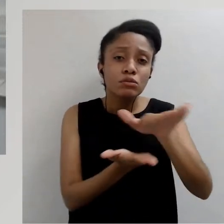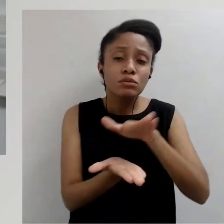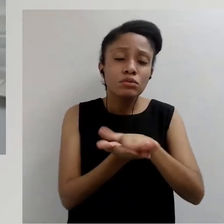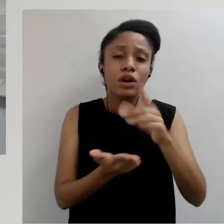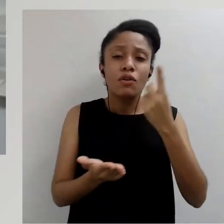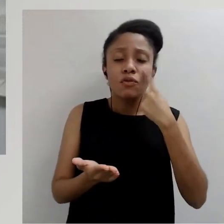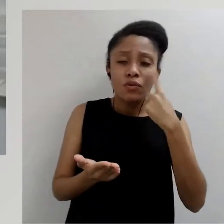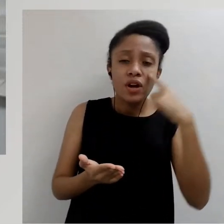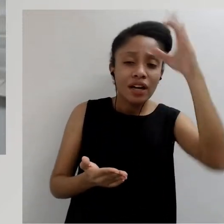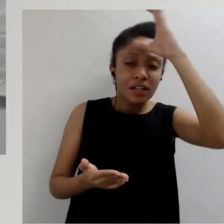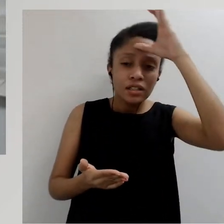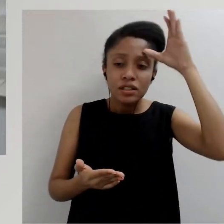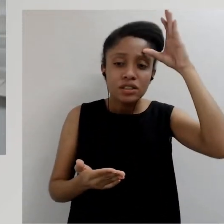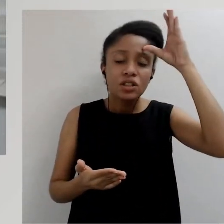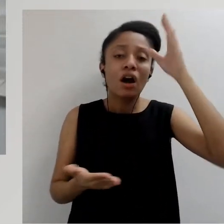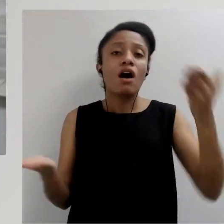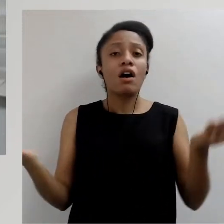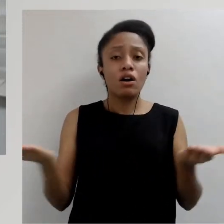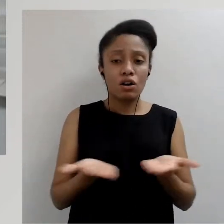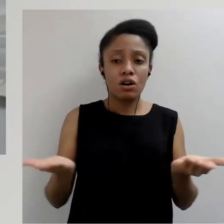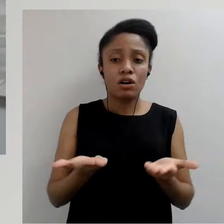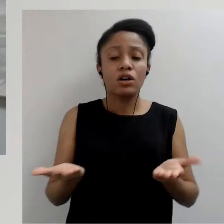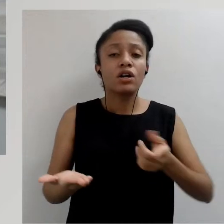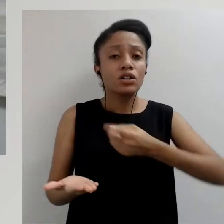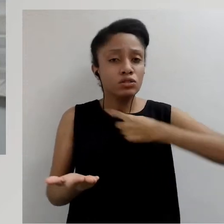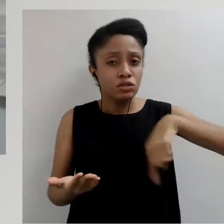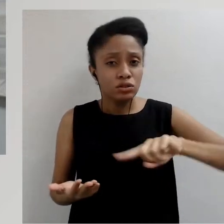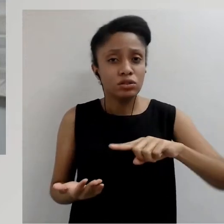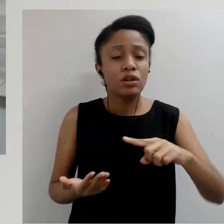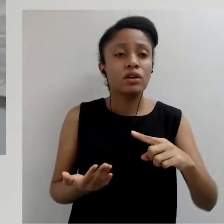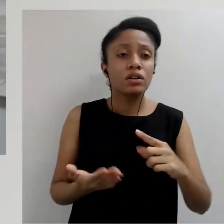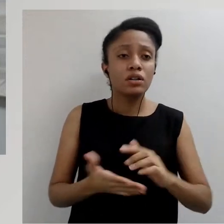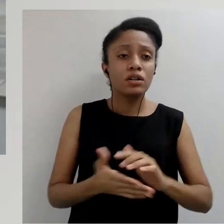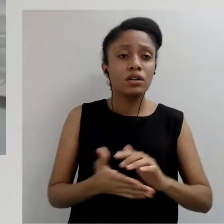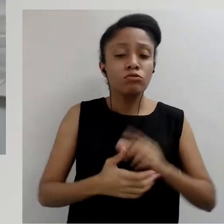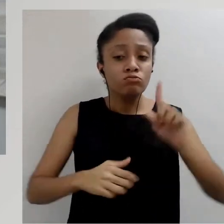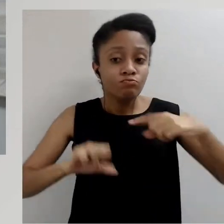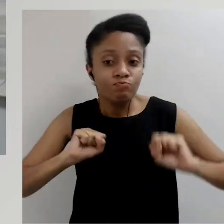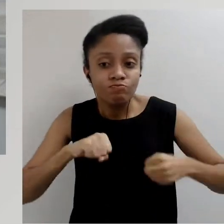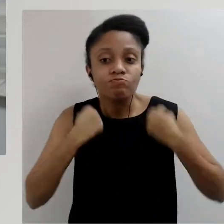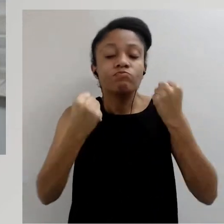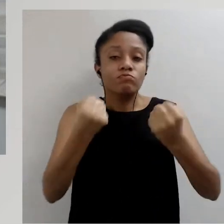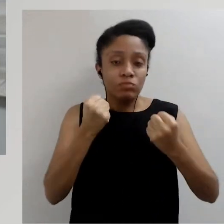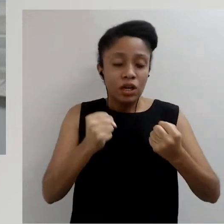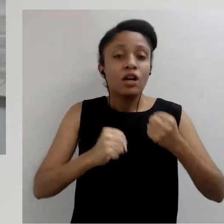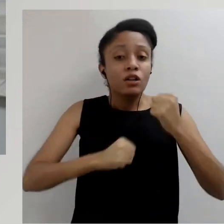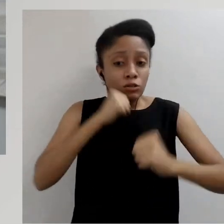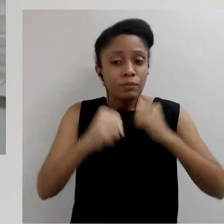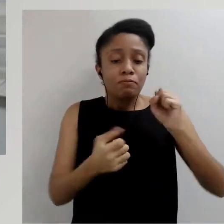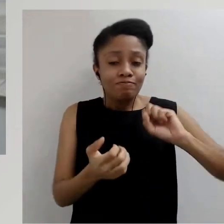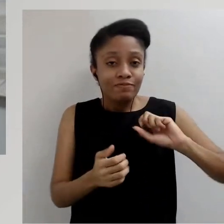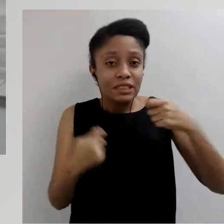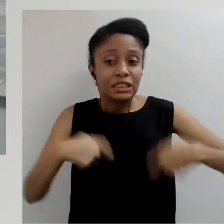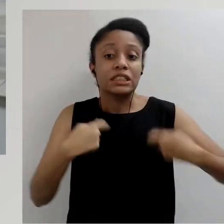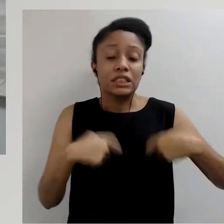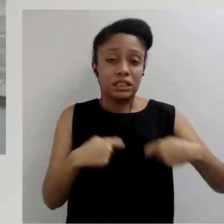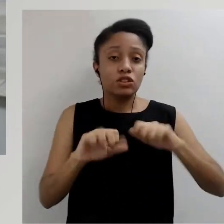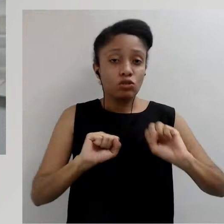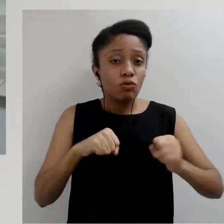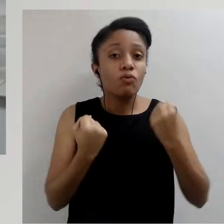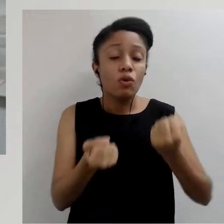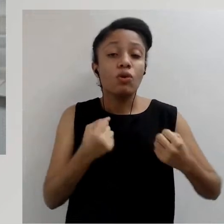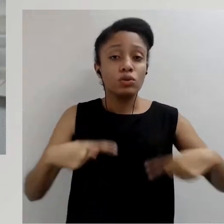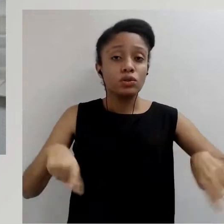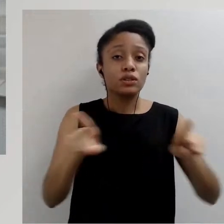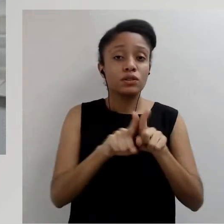part in giving this service to the client with. It's not being easy because we have to